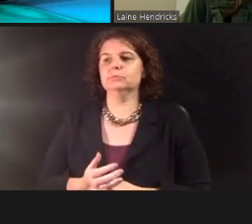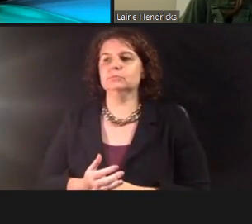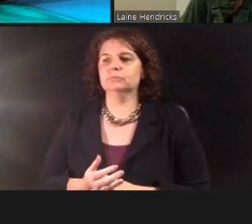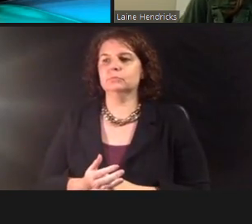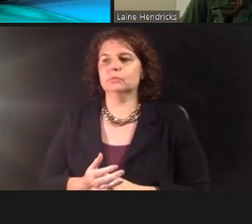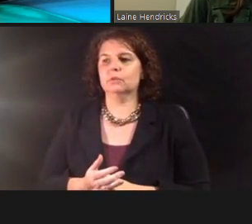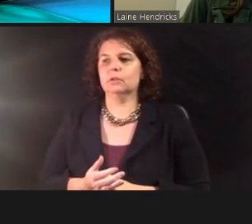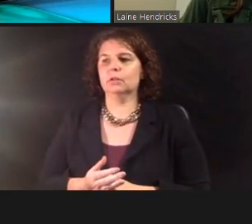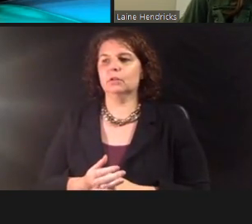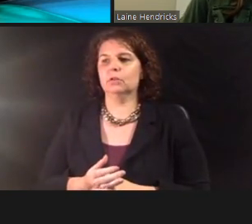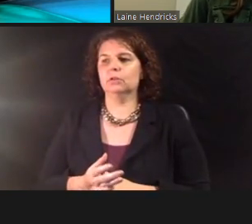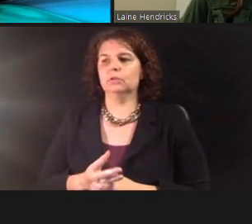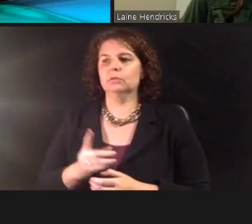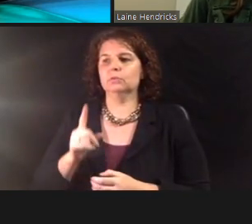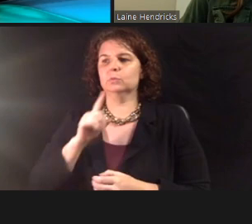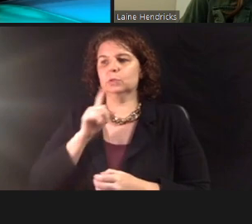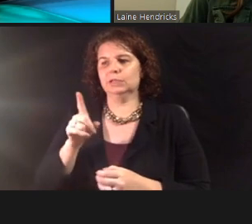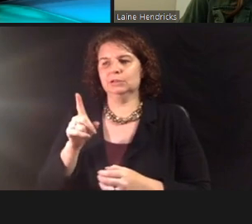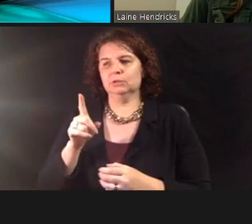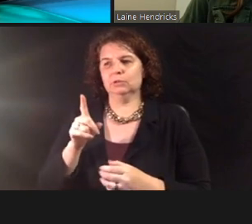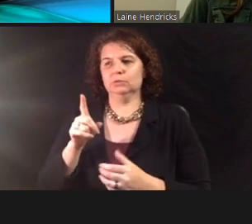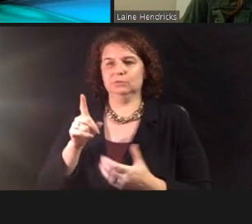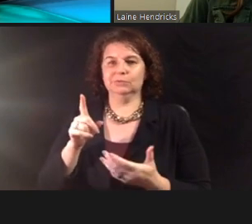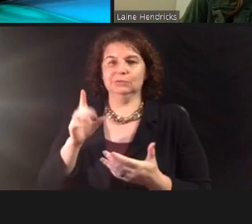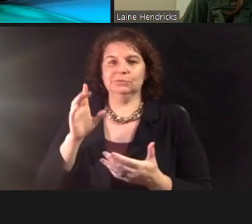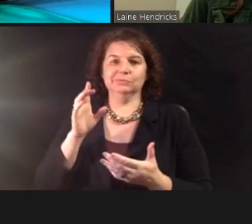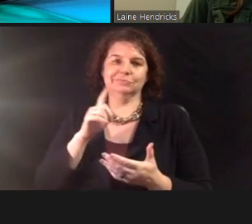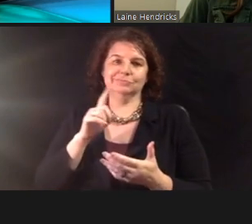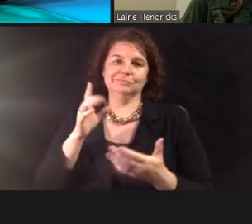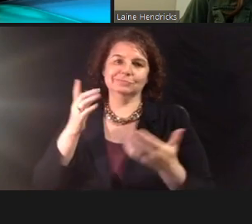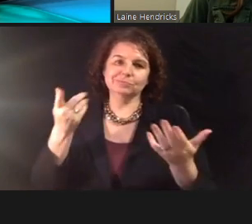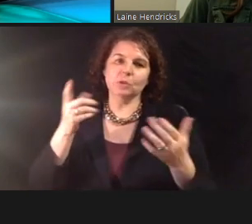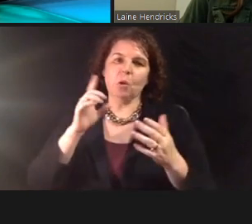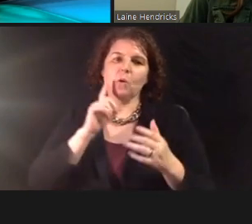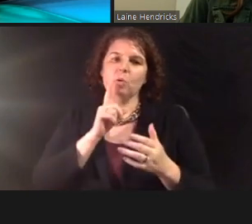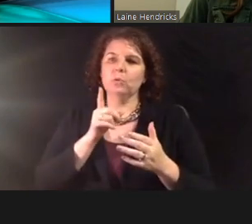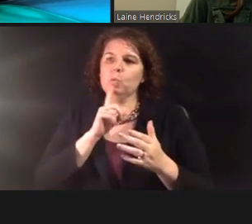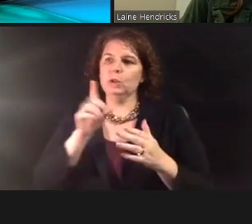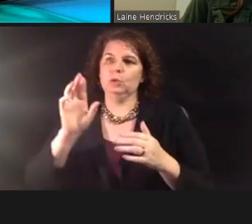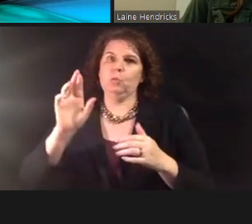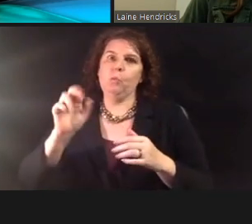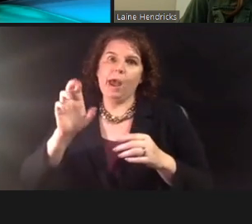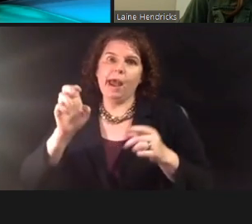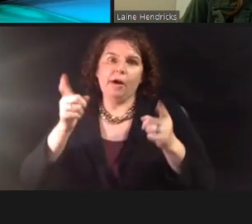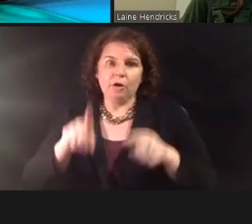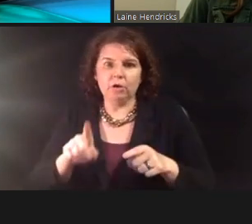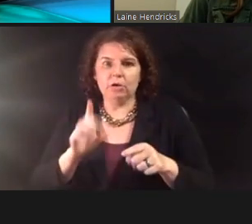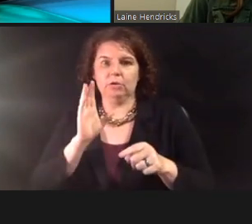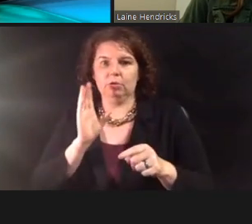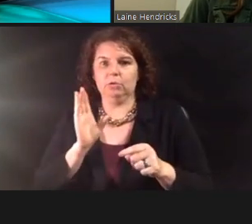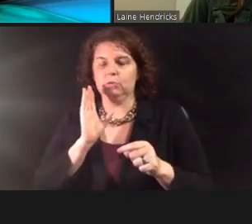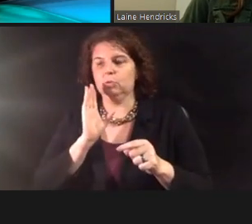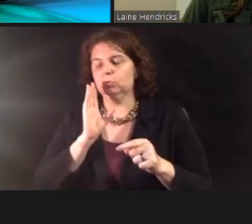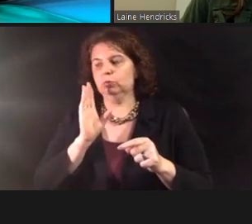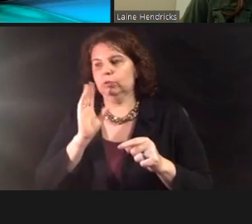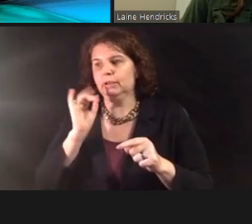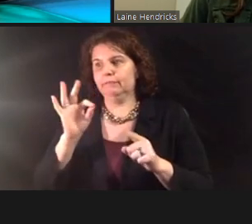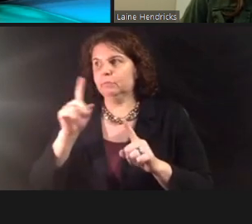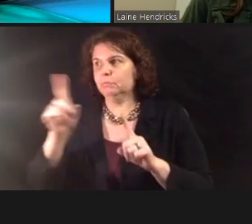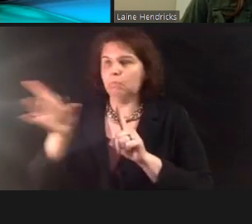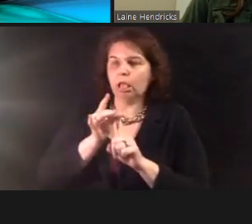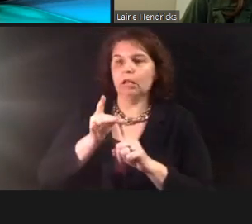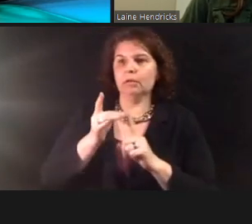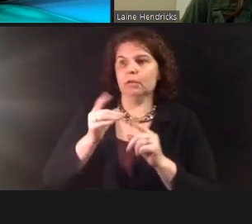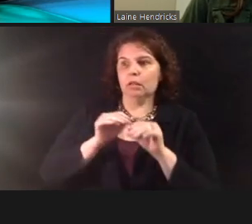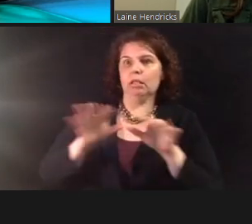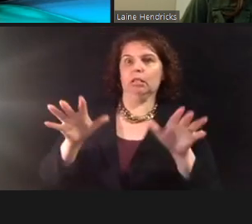alternative. And that R effective that I described in terms of the number of people who would drop so low if we were all